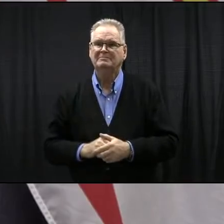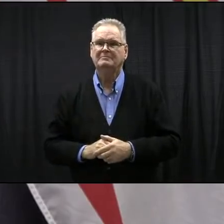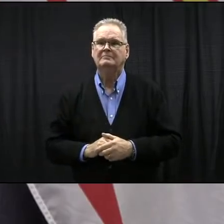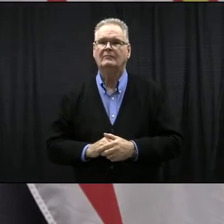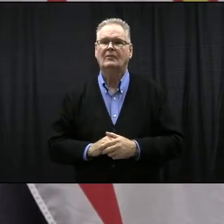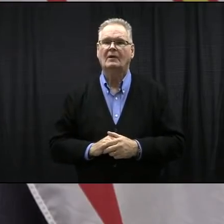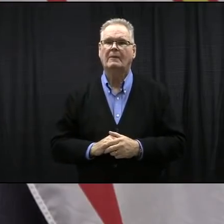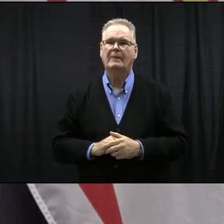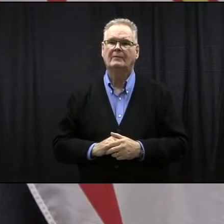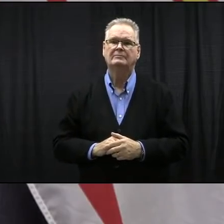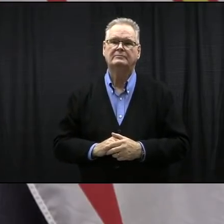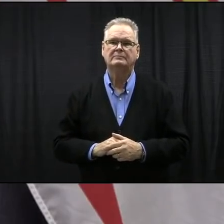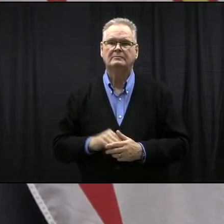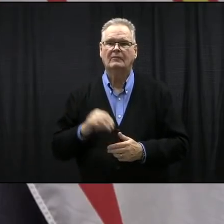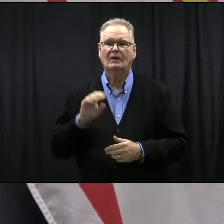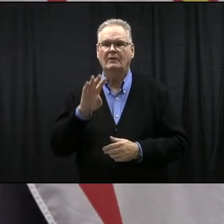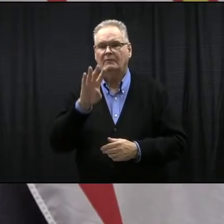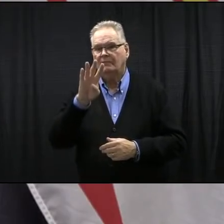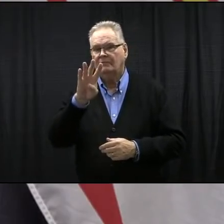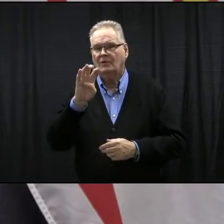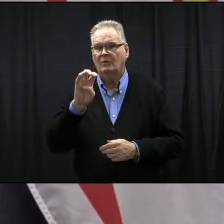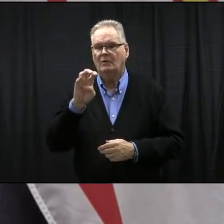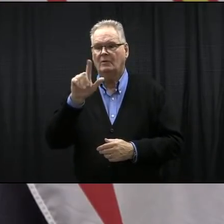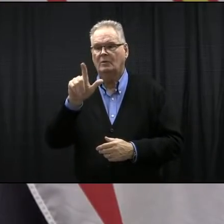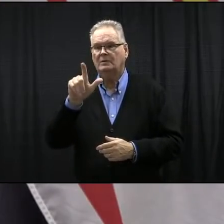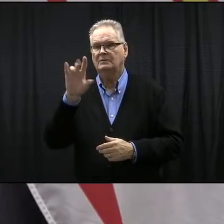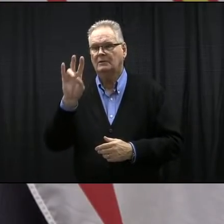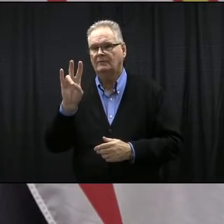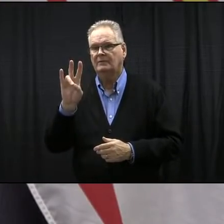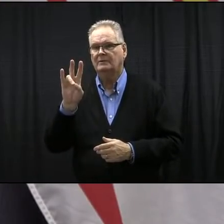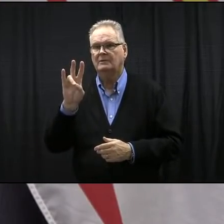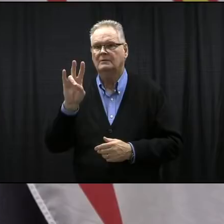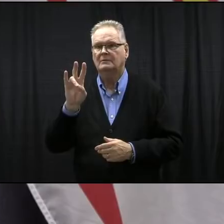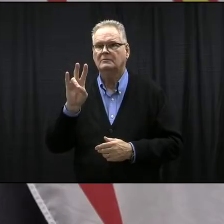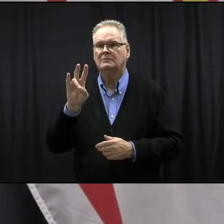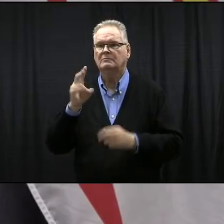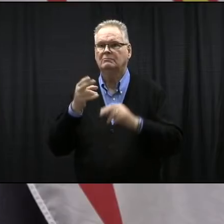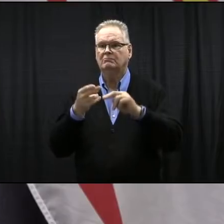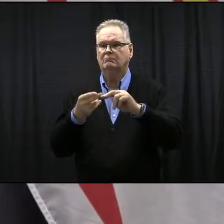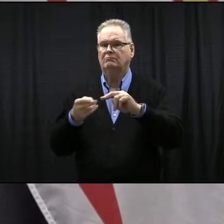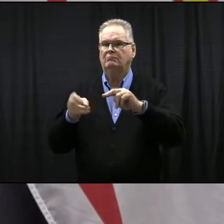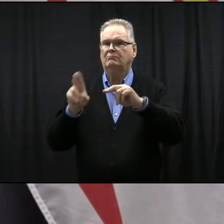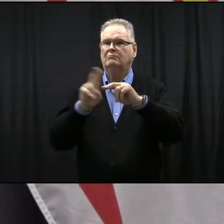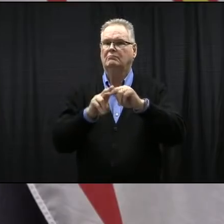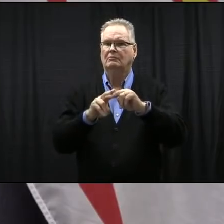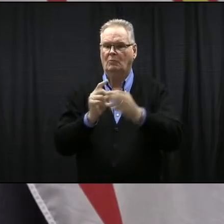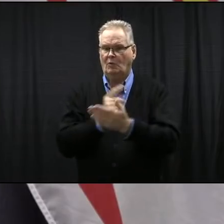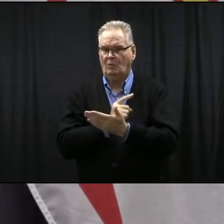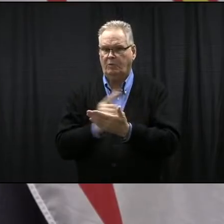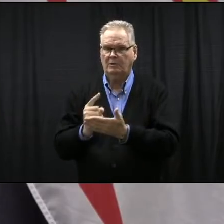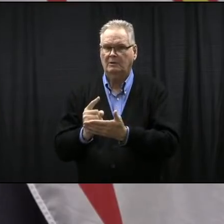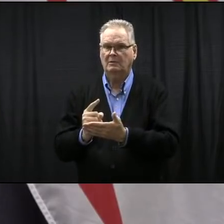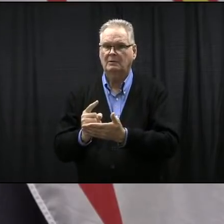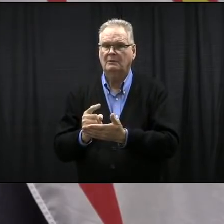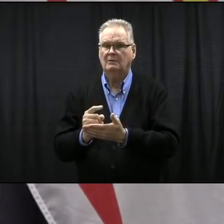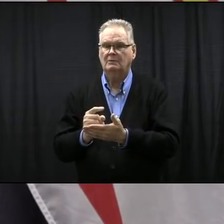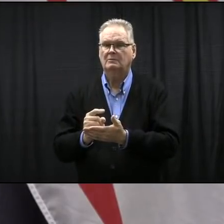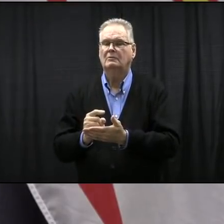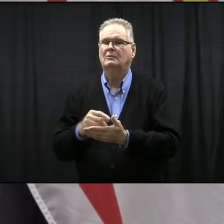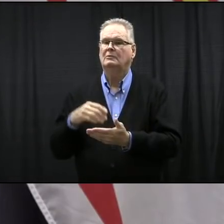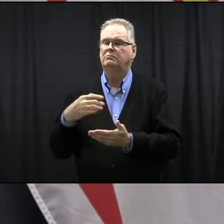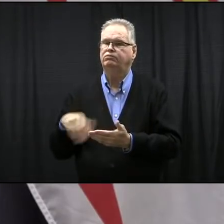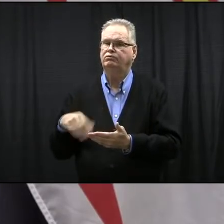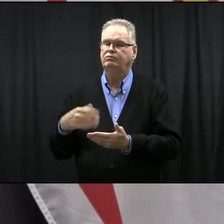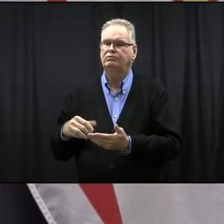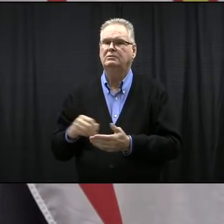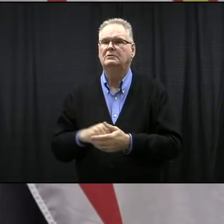has delayed moving to the next phase of reopening, and New Brunswick and PEI have put in additional public health measures. We